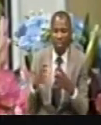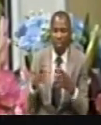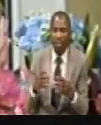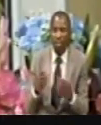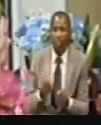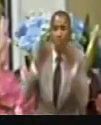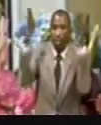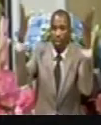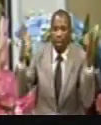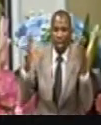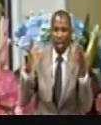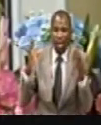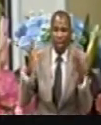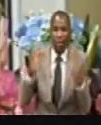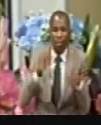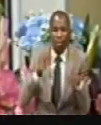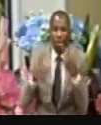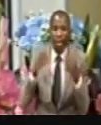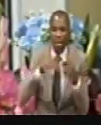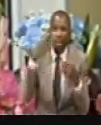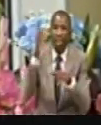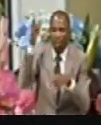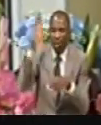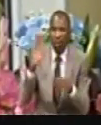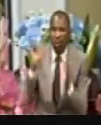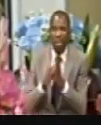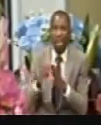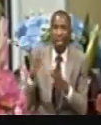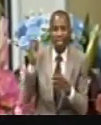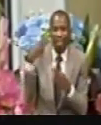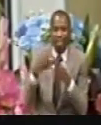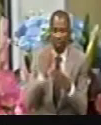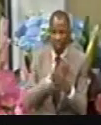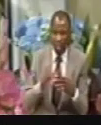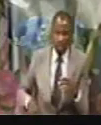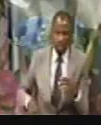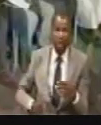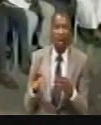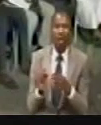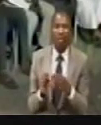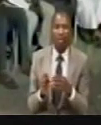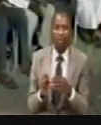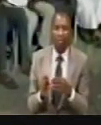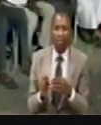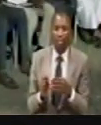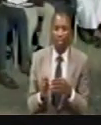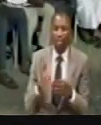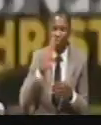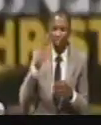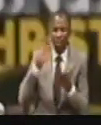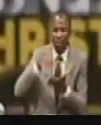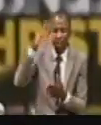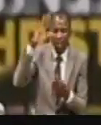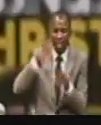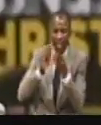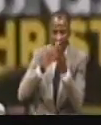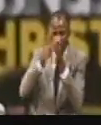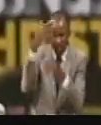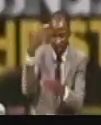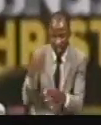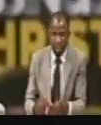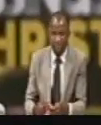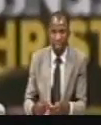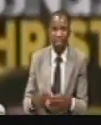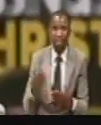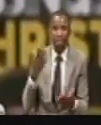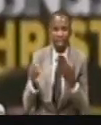that I had. I say, may the name of the Lord be glorified in Jesus' name. May God give all of